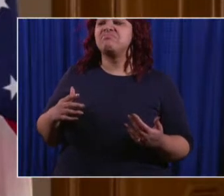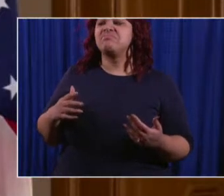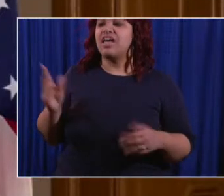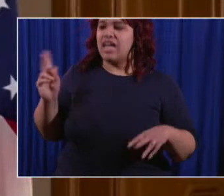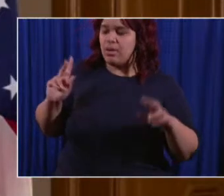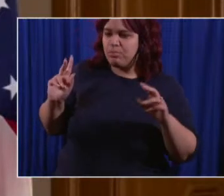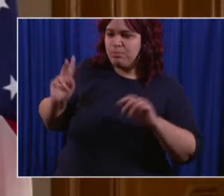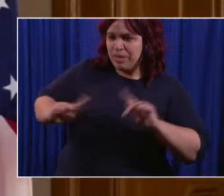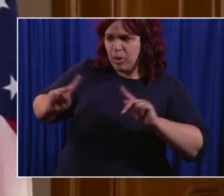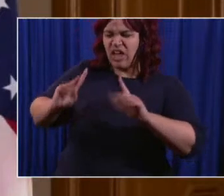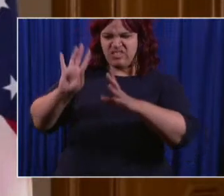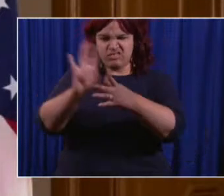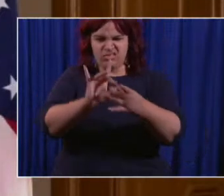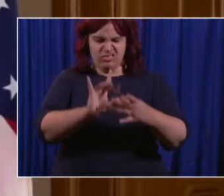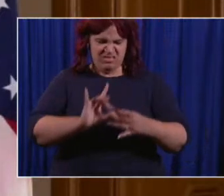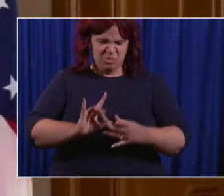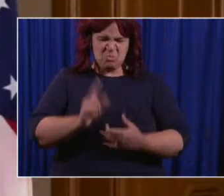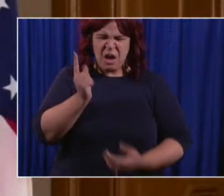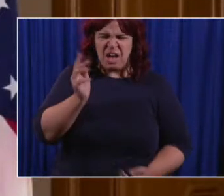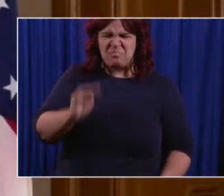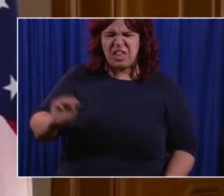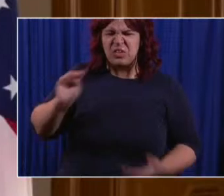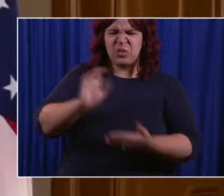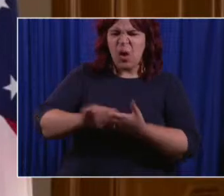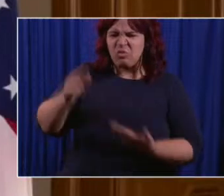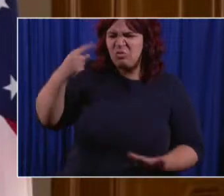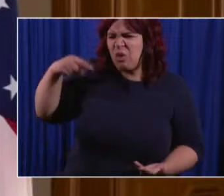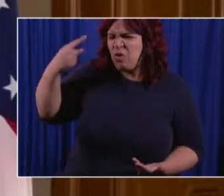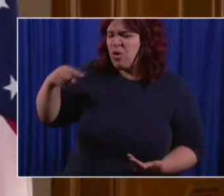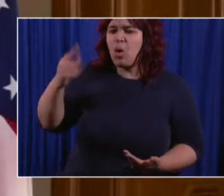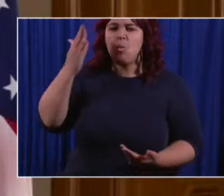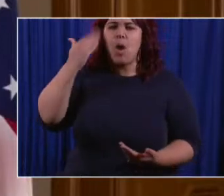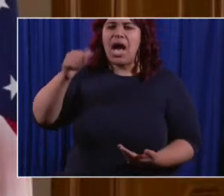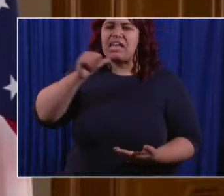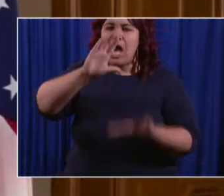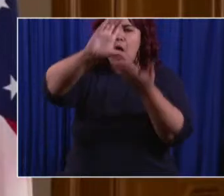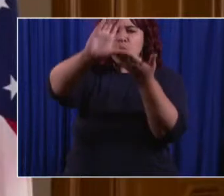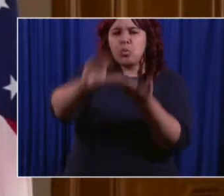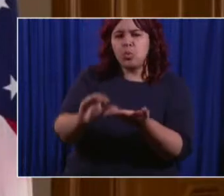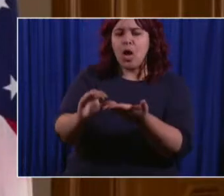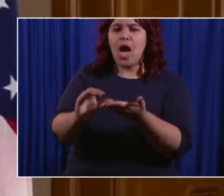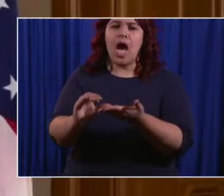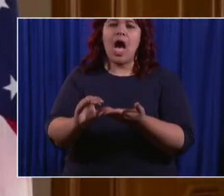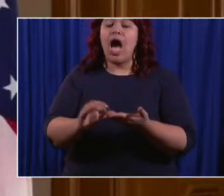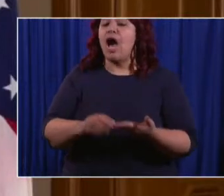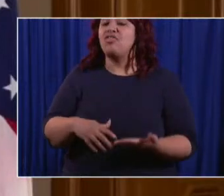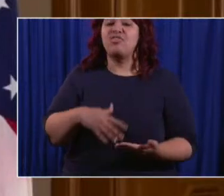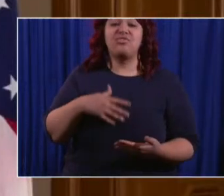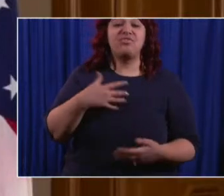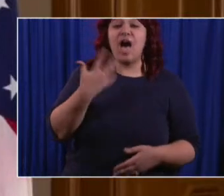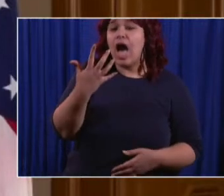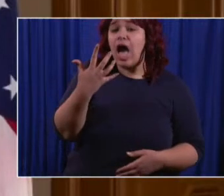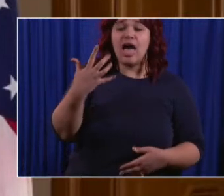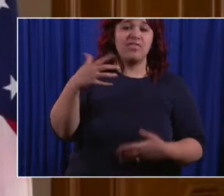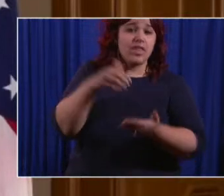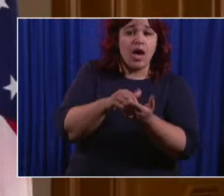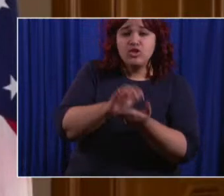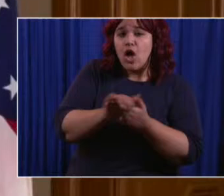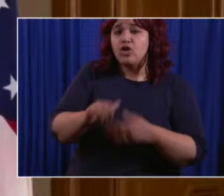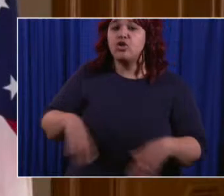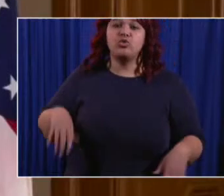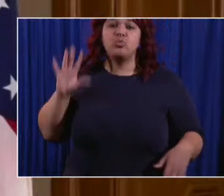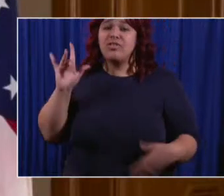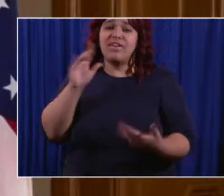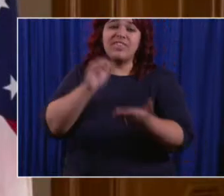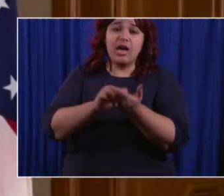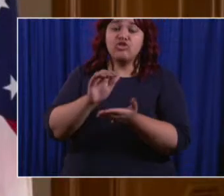$10,000, $100,000 prices, or $20,000, $50,000 prices, or even $40,000, $25,000 prizes?